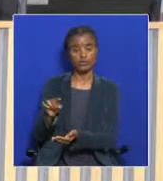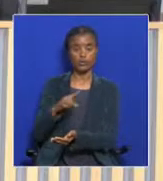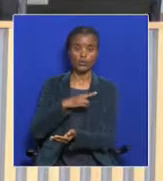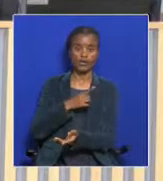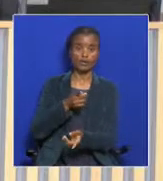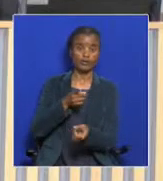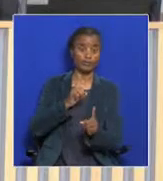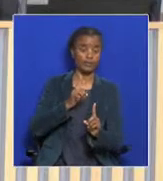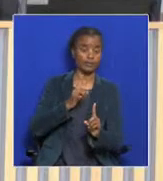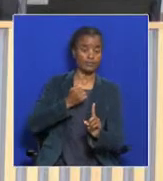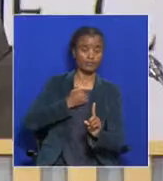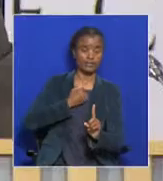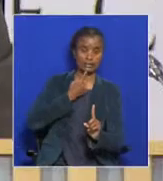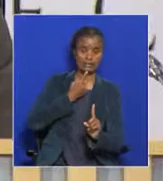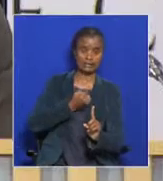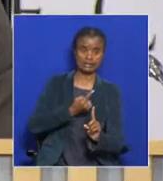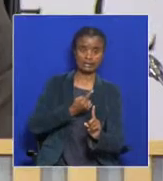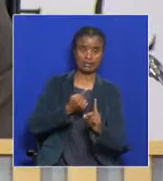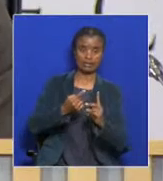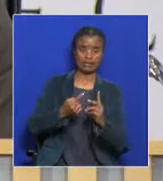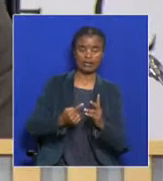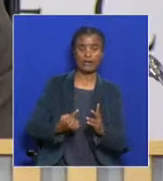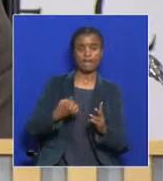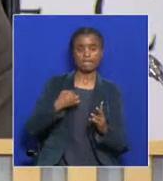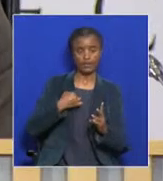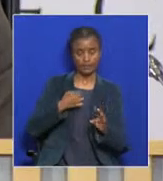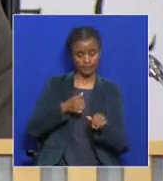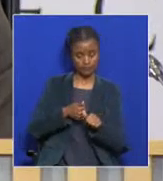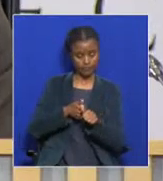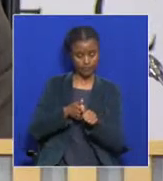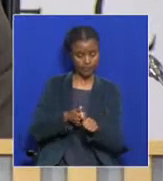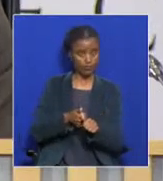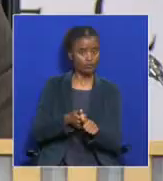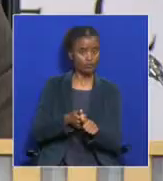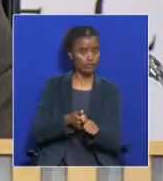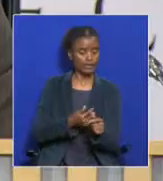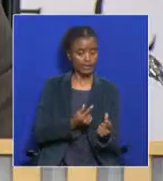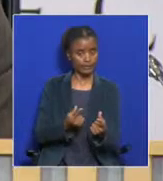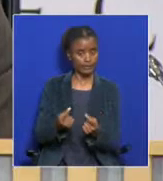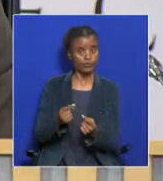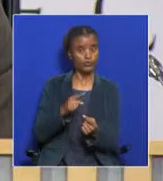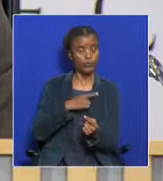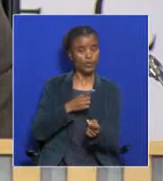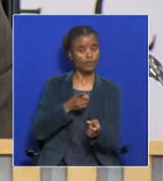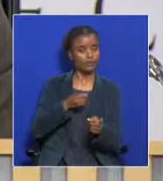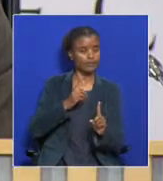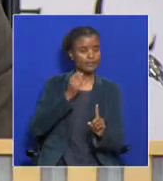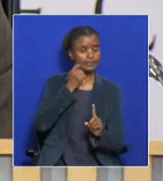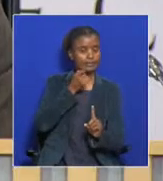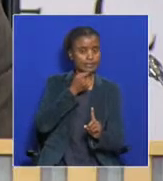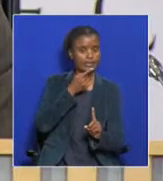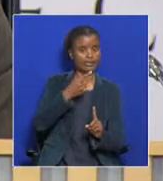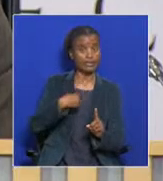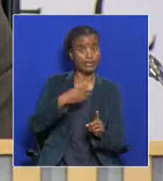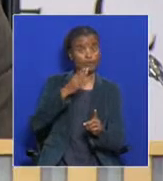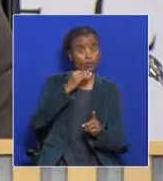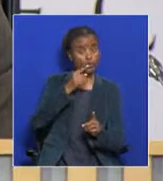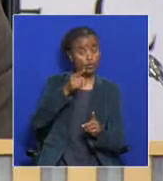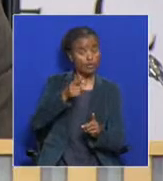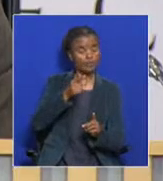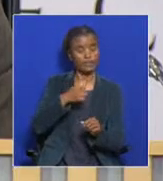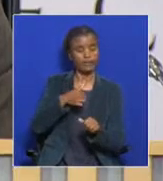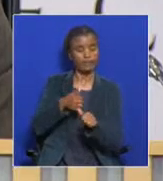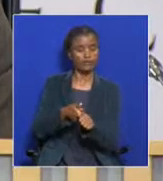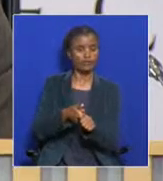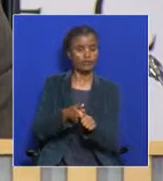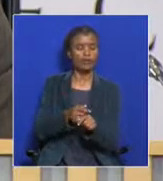So I was acting on the basis of what my commander said. It is my commander that spoke. But the same applies between you and Mpangase.